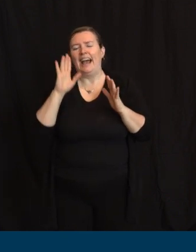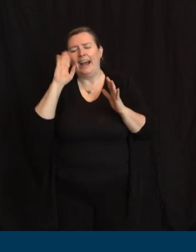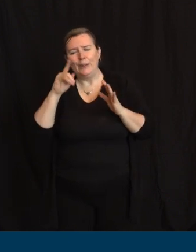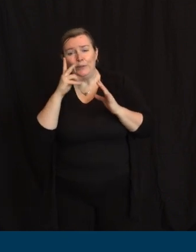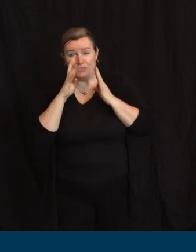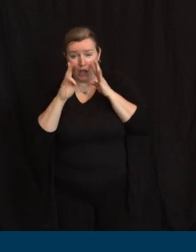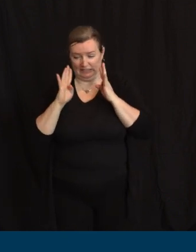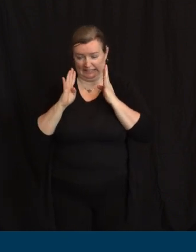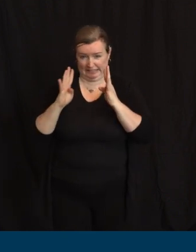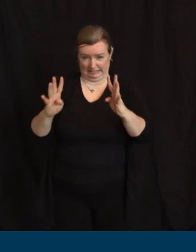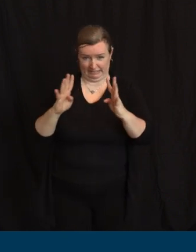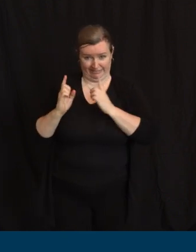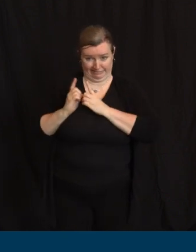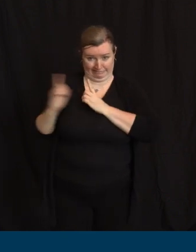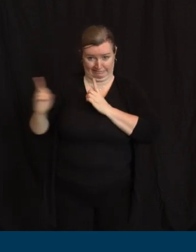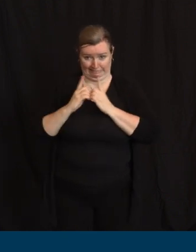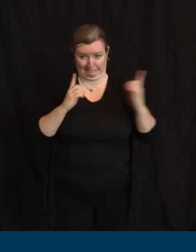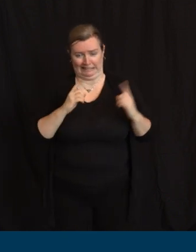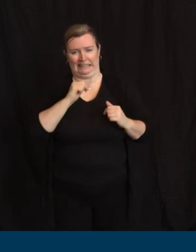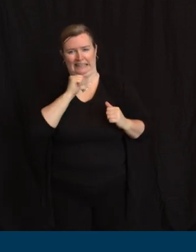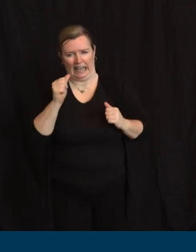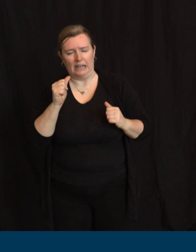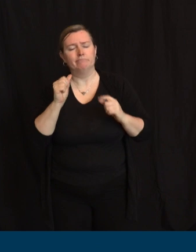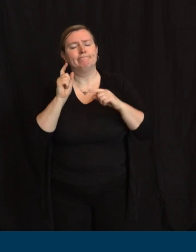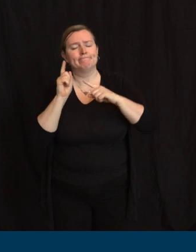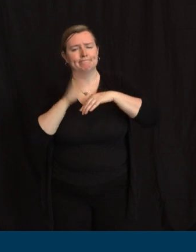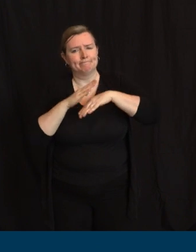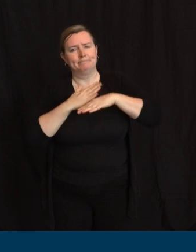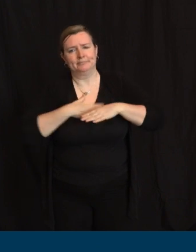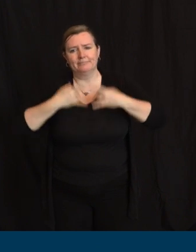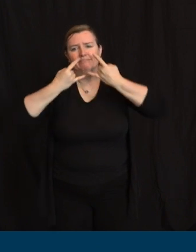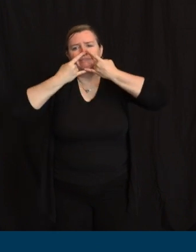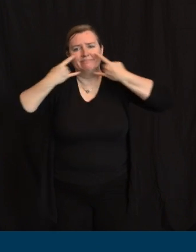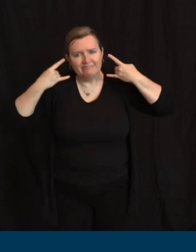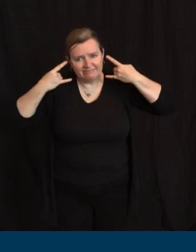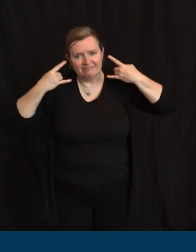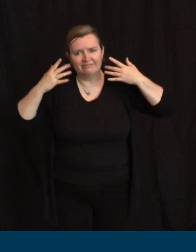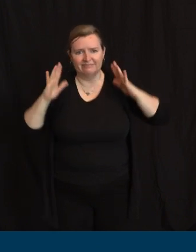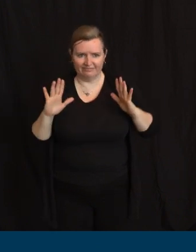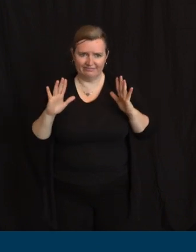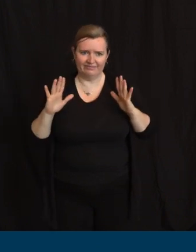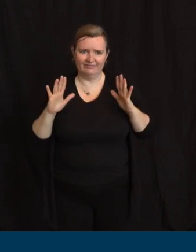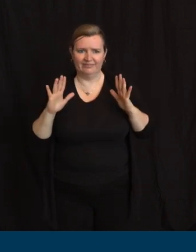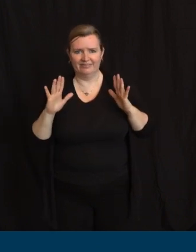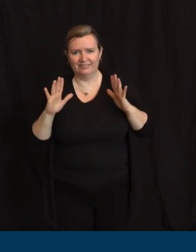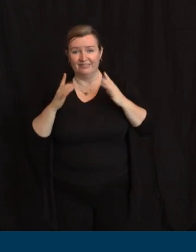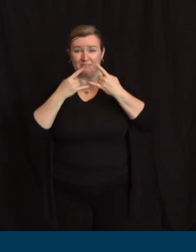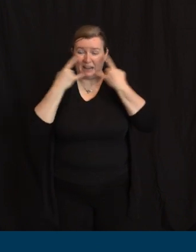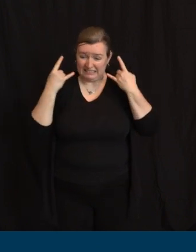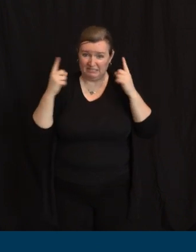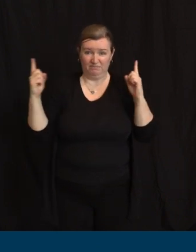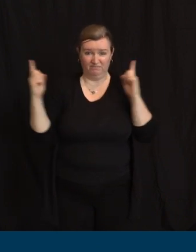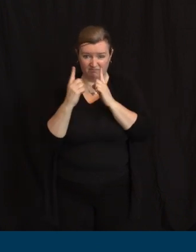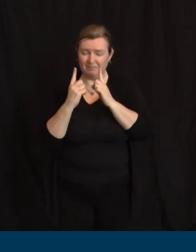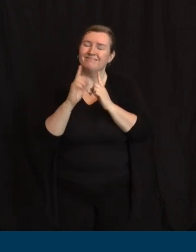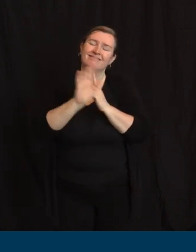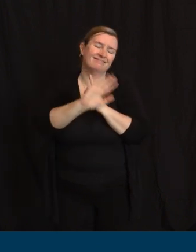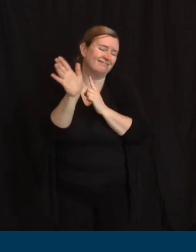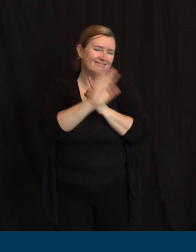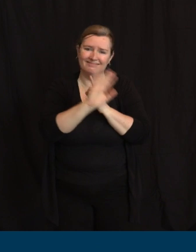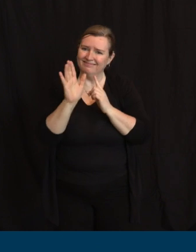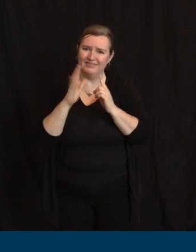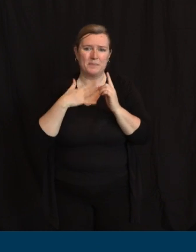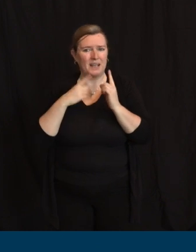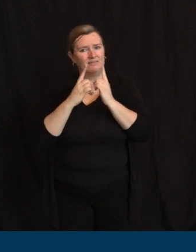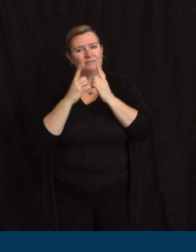that just because we're wearing masks, as we all do now, we're only taking these off so you can understand us. That does not trump social